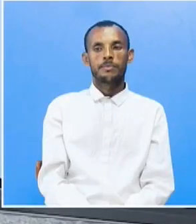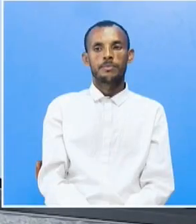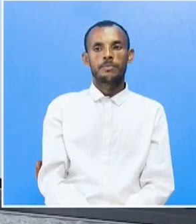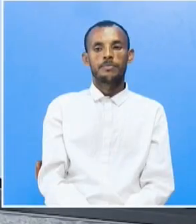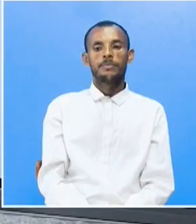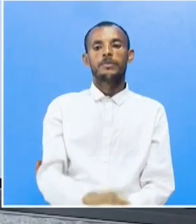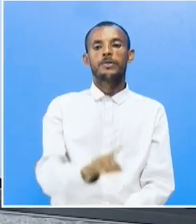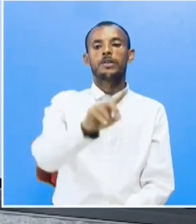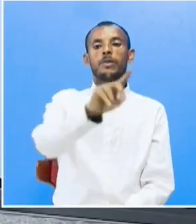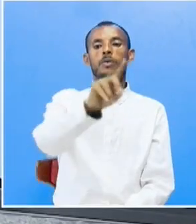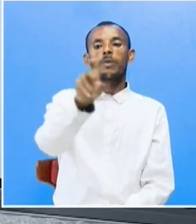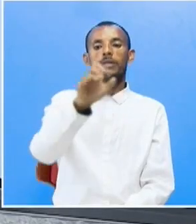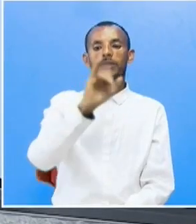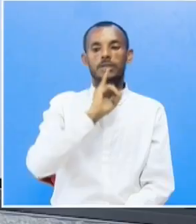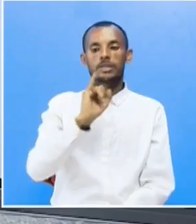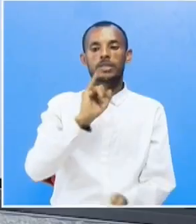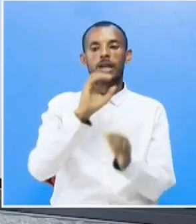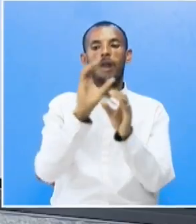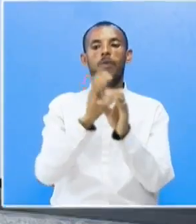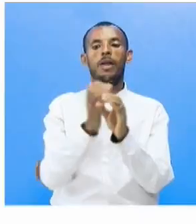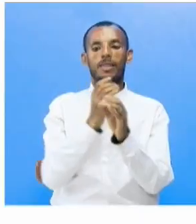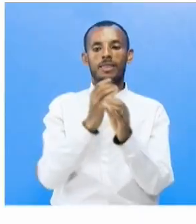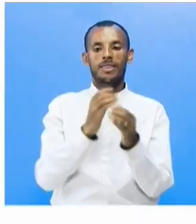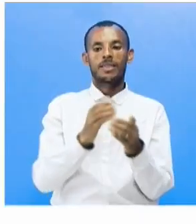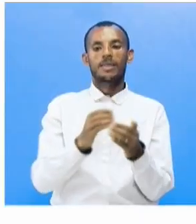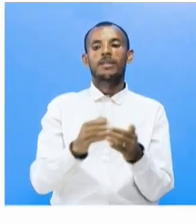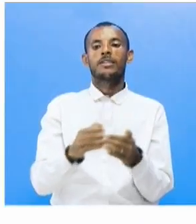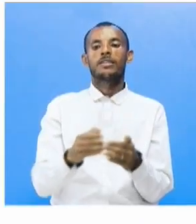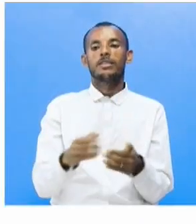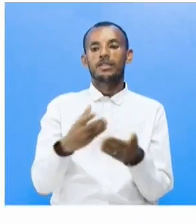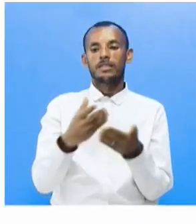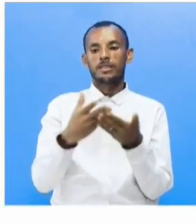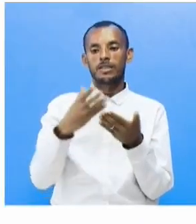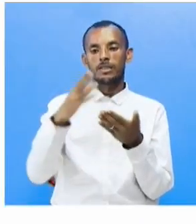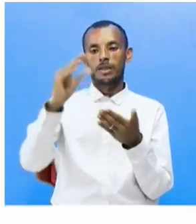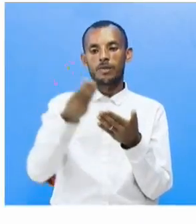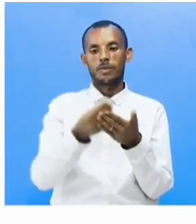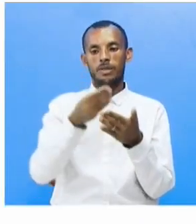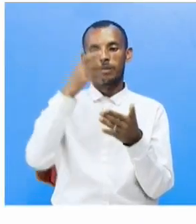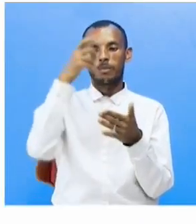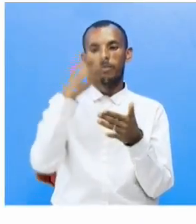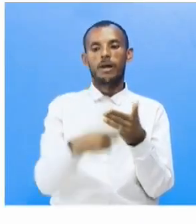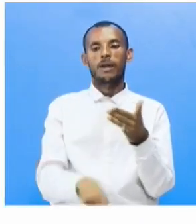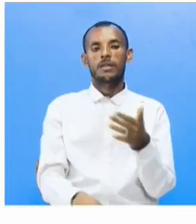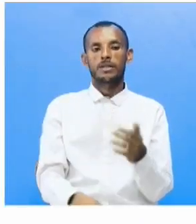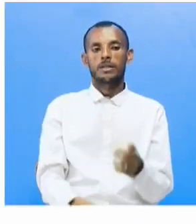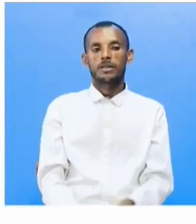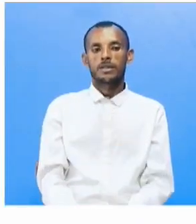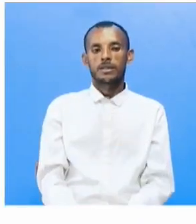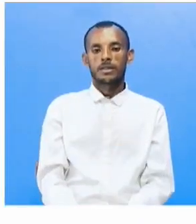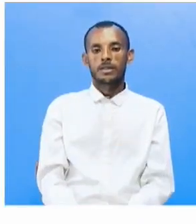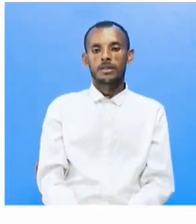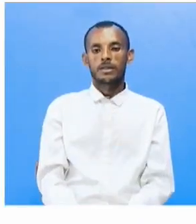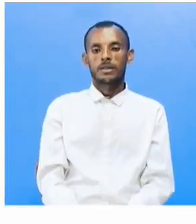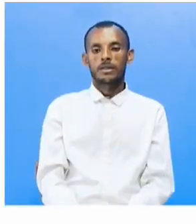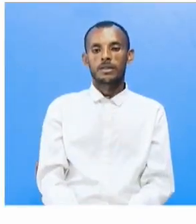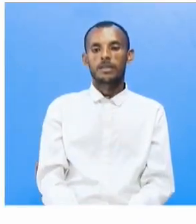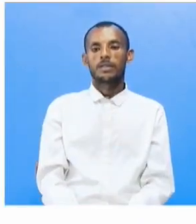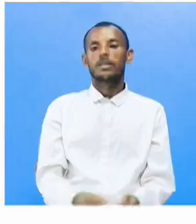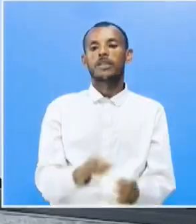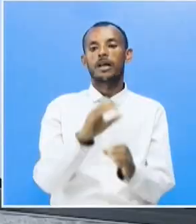The question is calculate the cost price. Here, the cost price is not known. Let's assume to be X, and we'll try to find